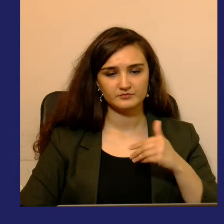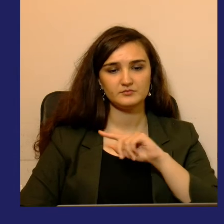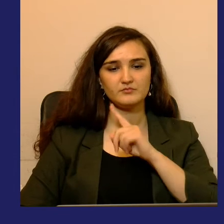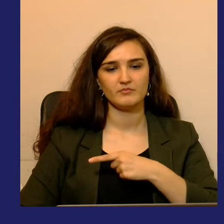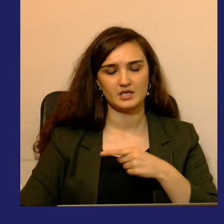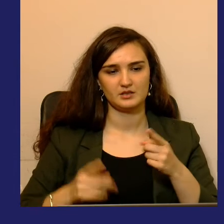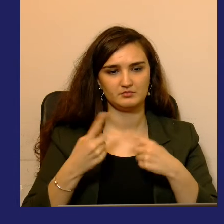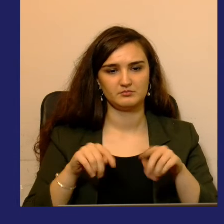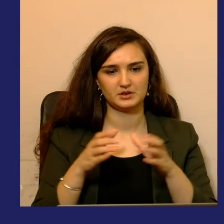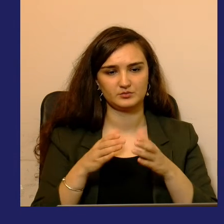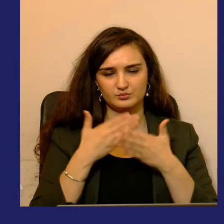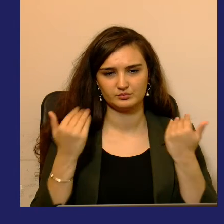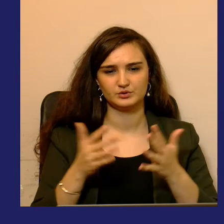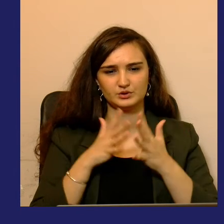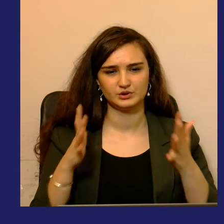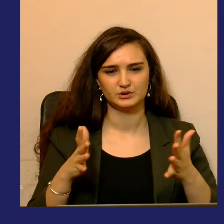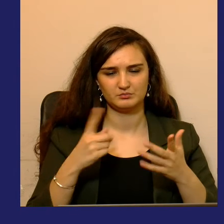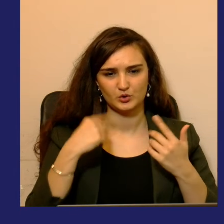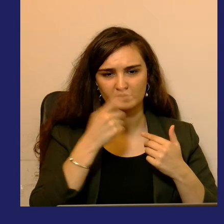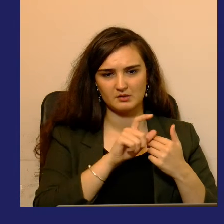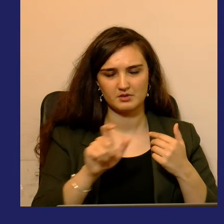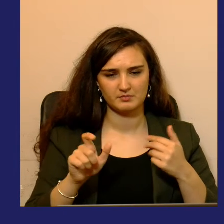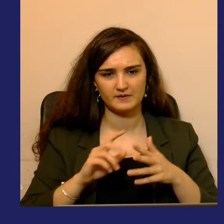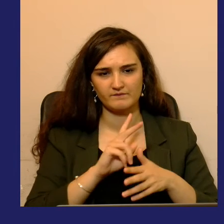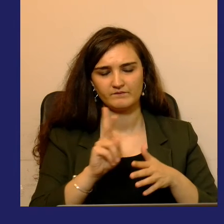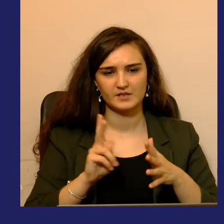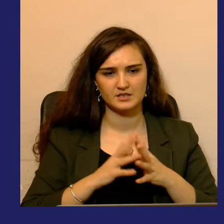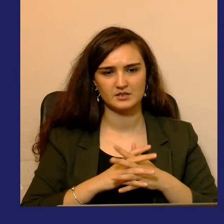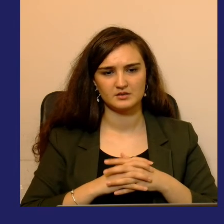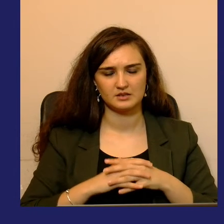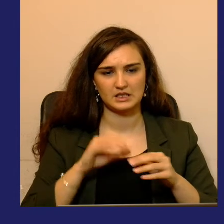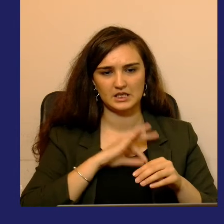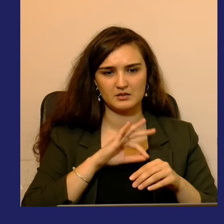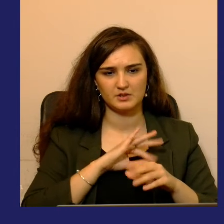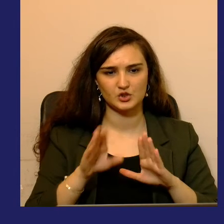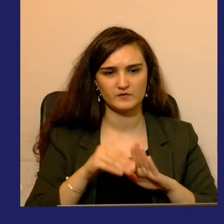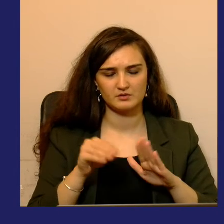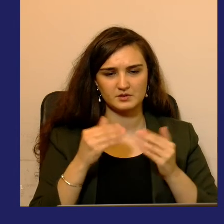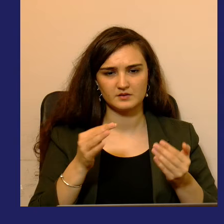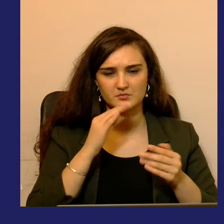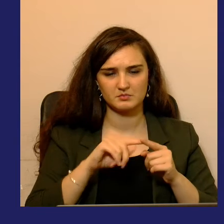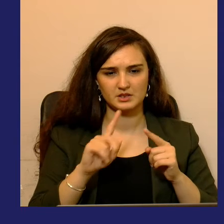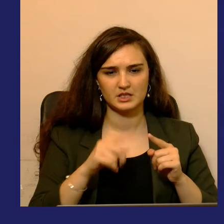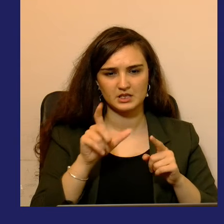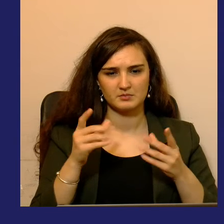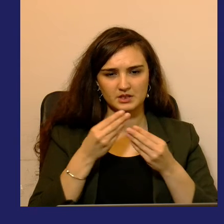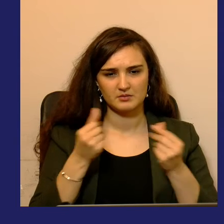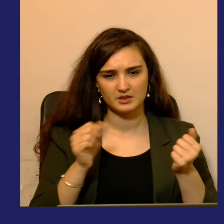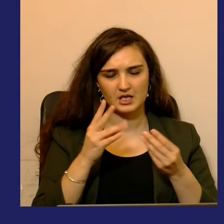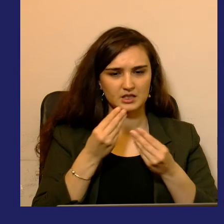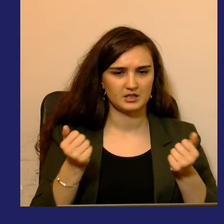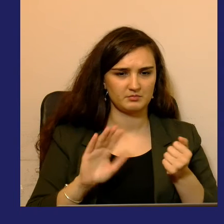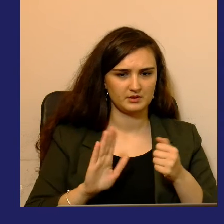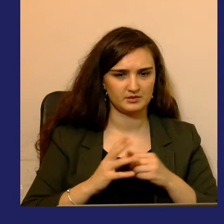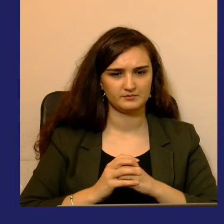use those to win office, and then they disappear. Voters have no way of understanding what this person or this set